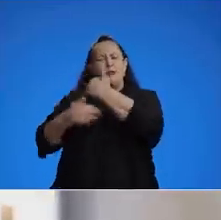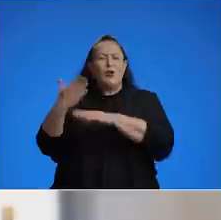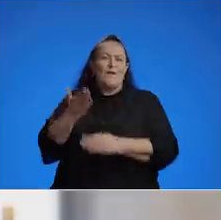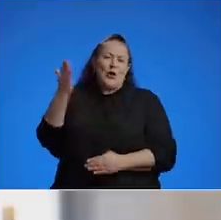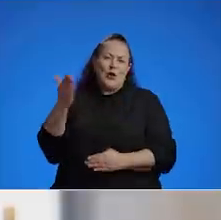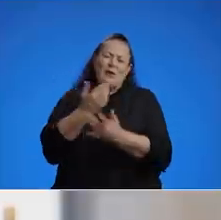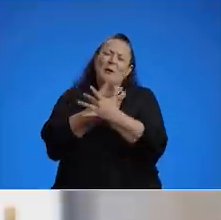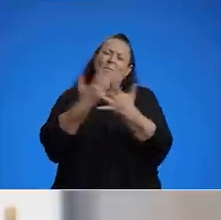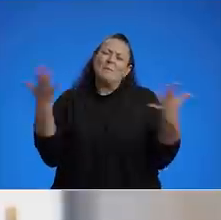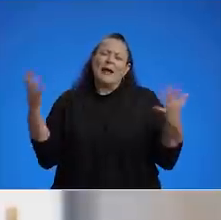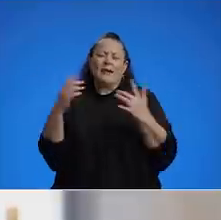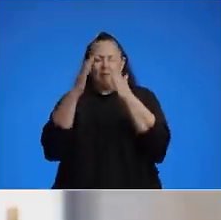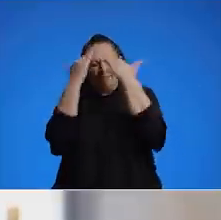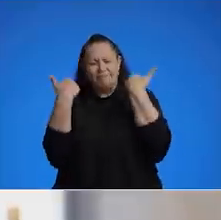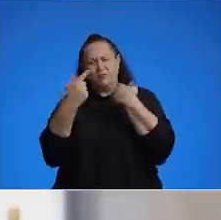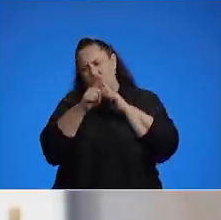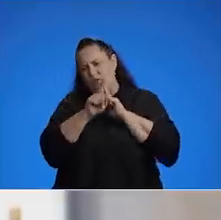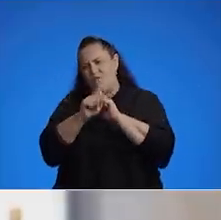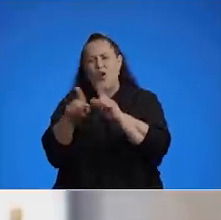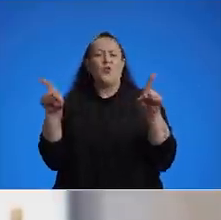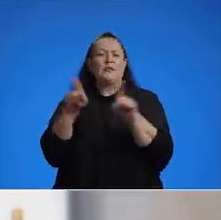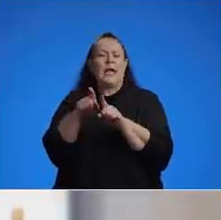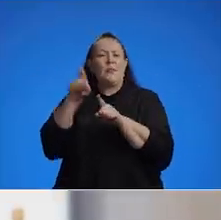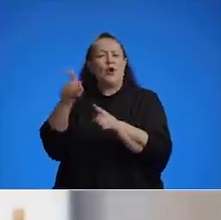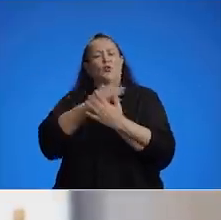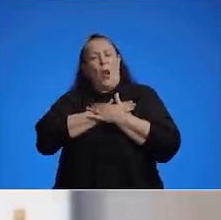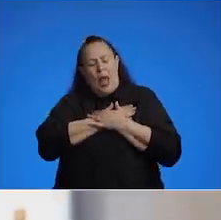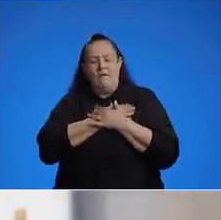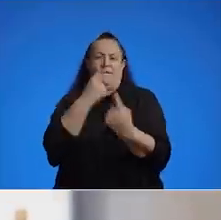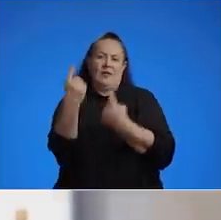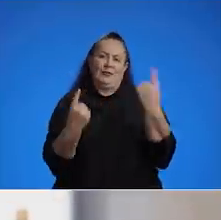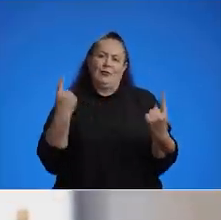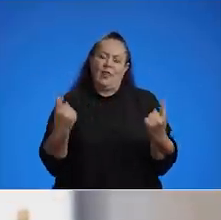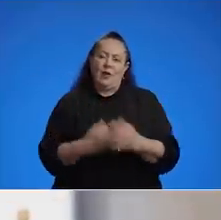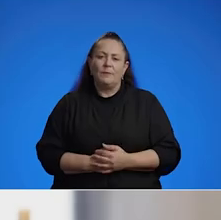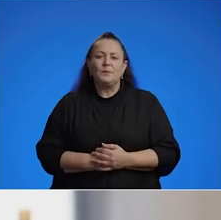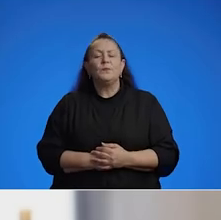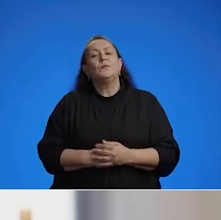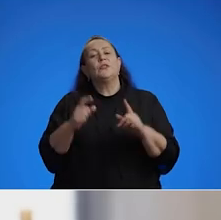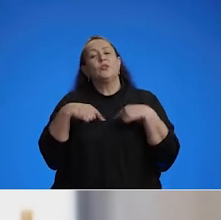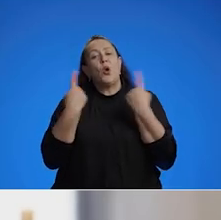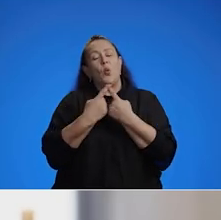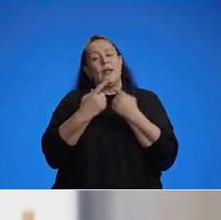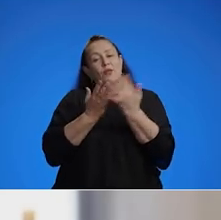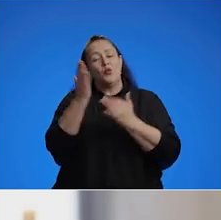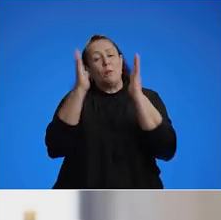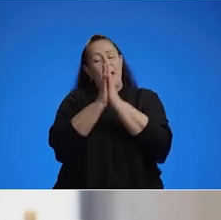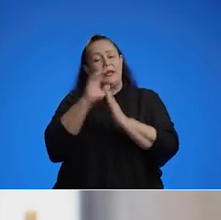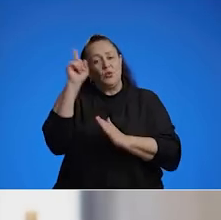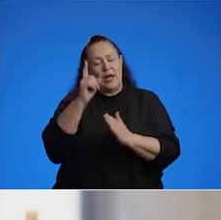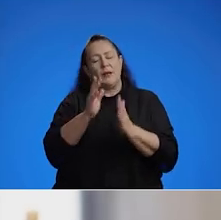thousands of sisters and brothers have followed her in this mission to love their neighbour. So let us, in our Mass today,